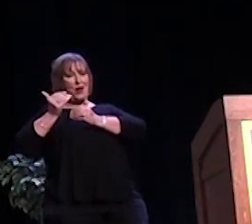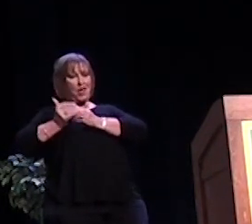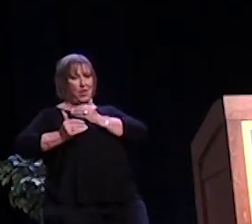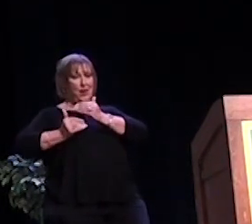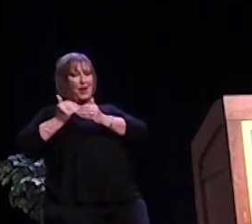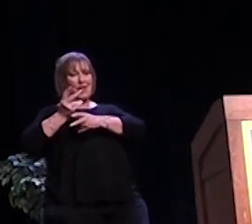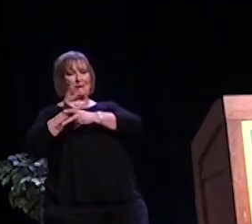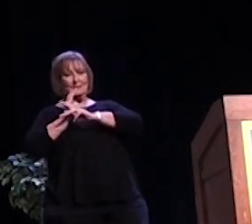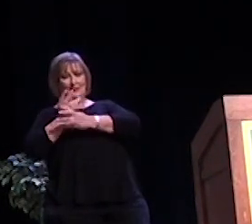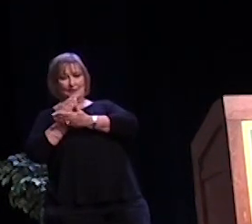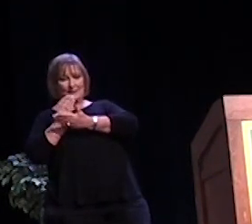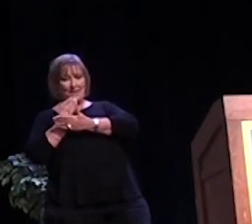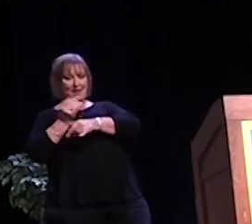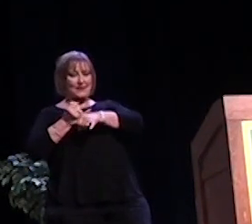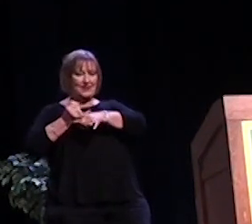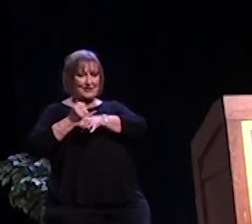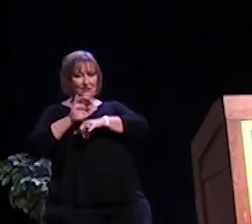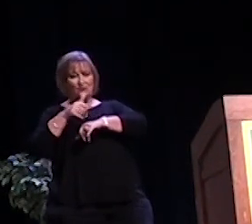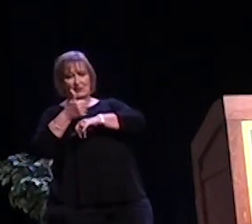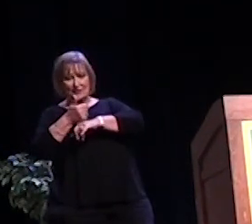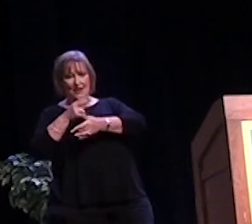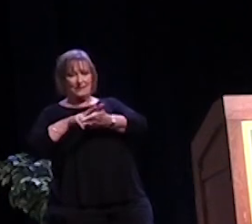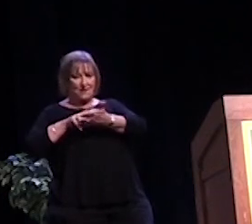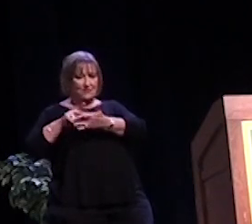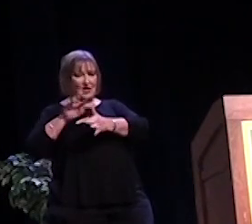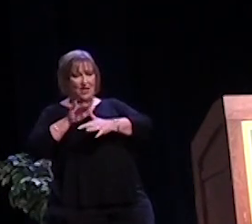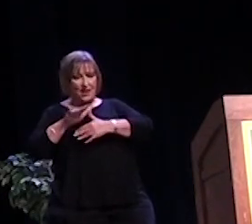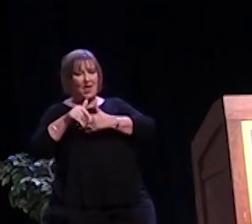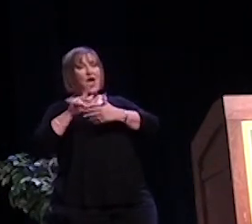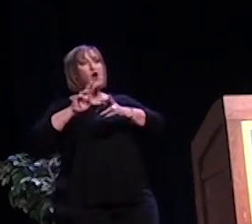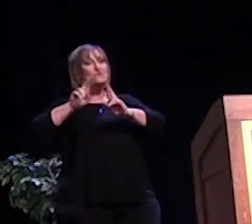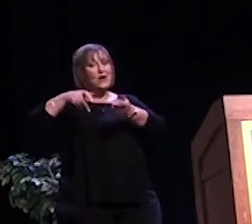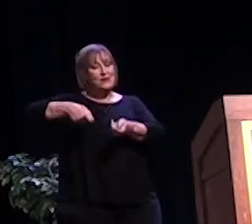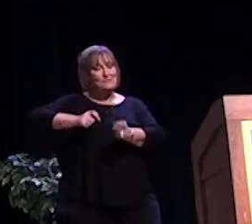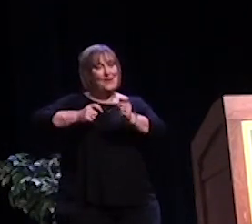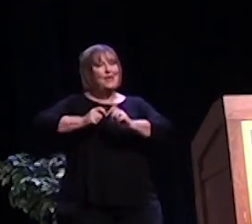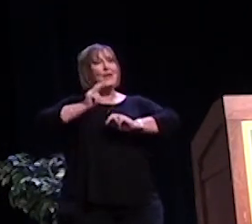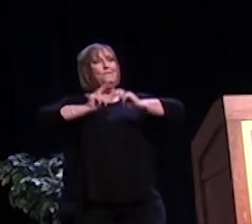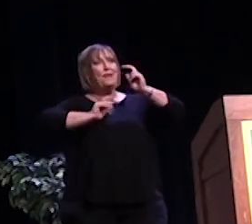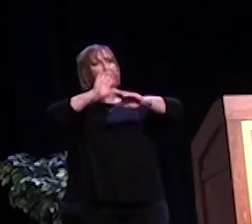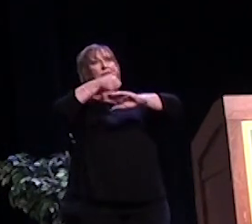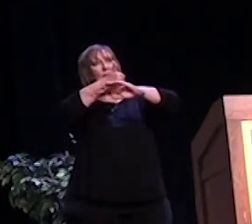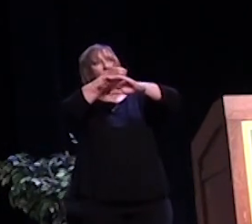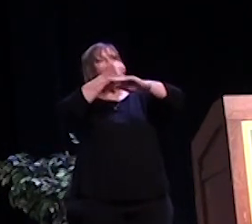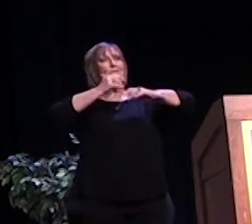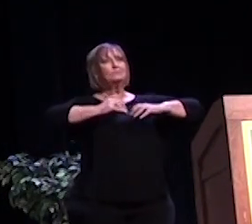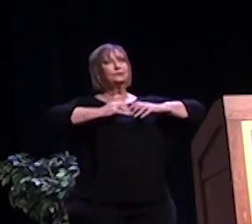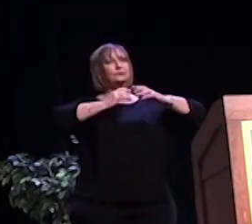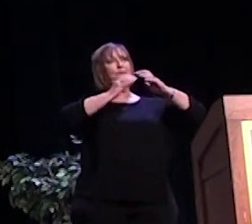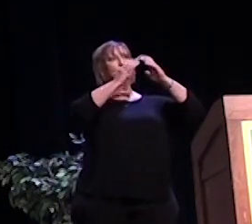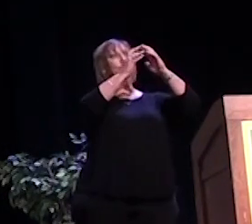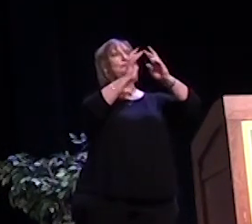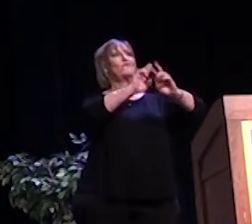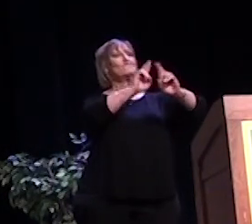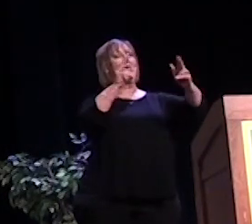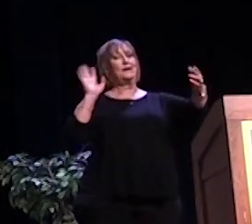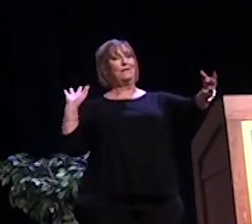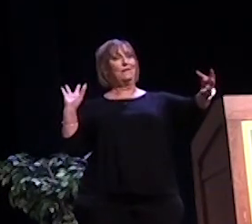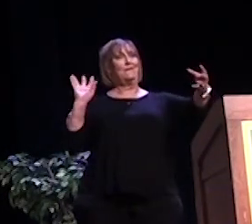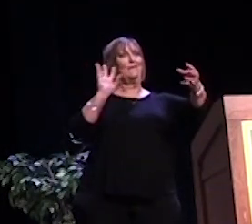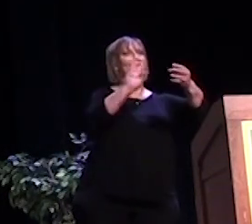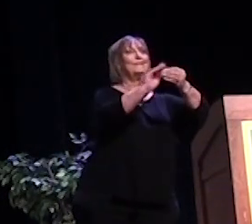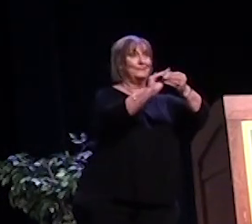in. So can you talk to us a little bit more about what was the timeline like for Town Twin?